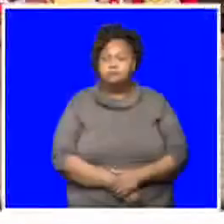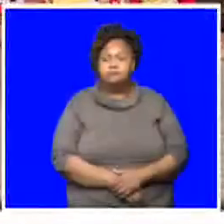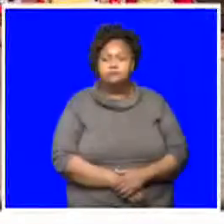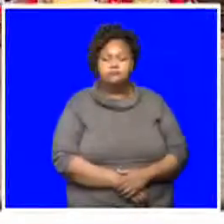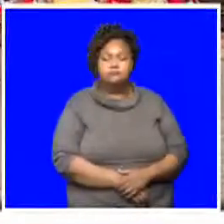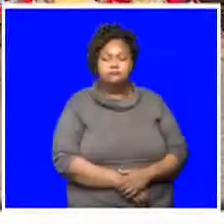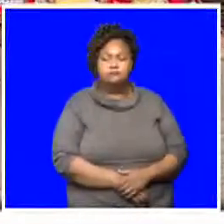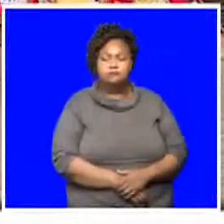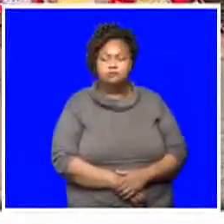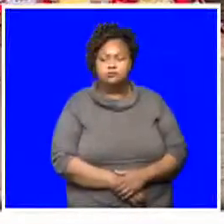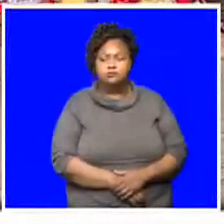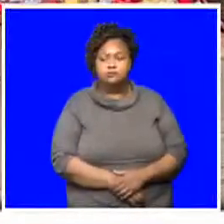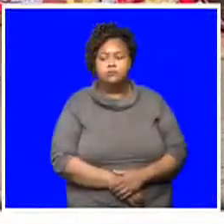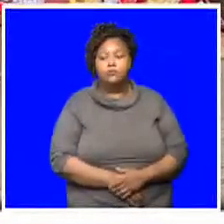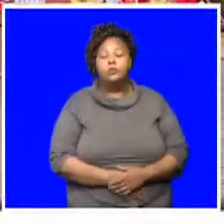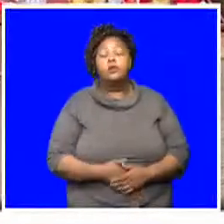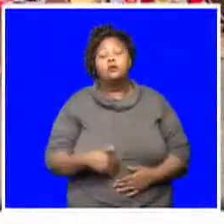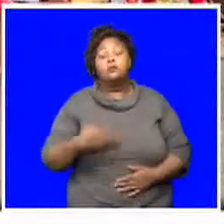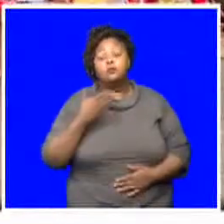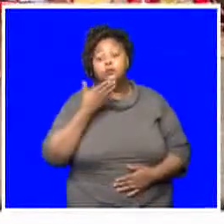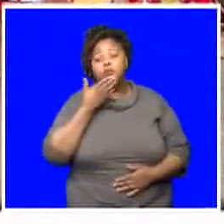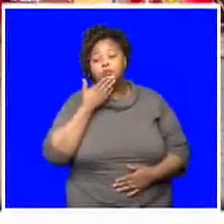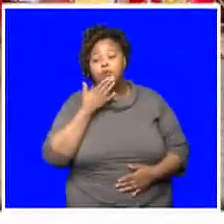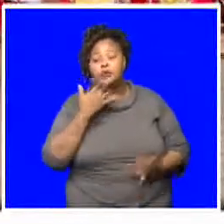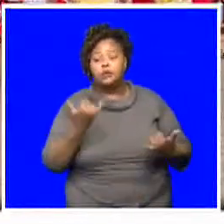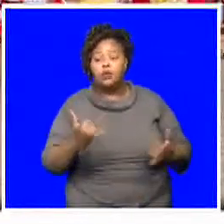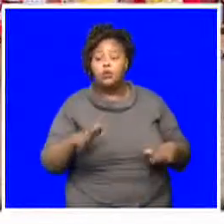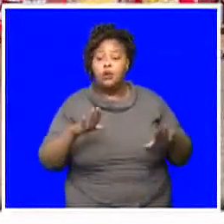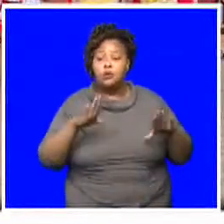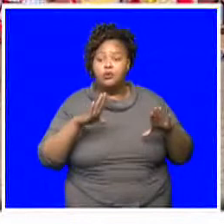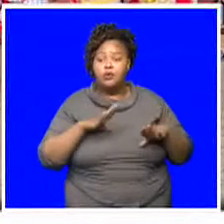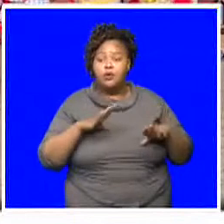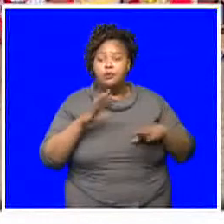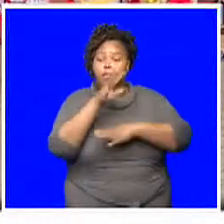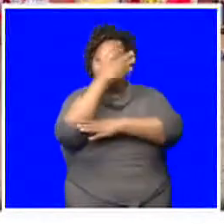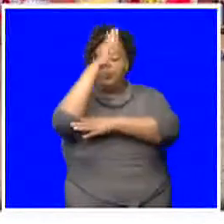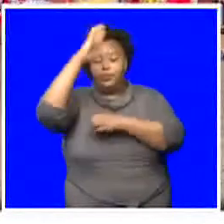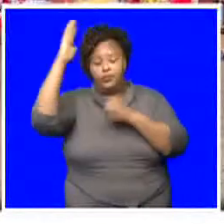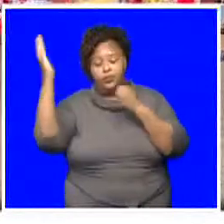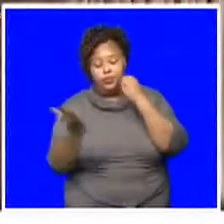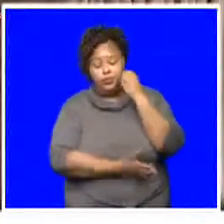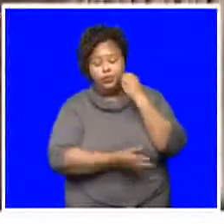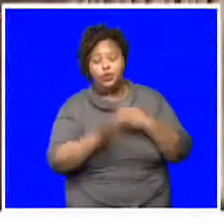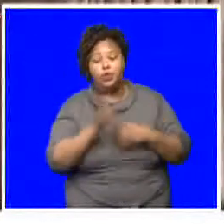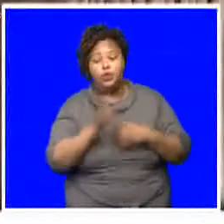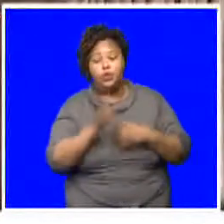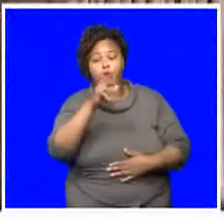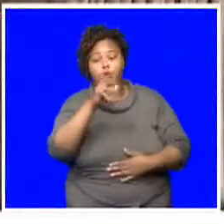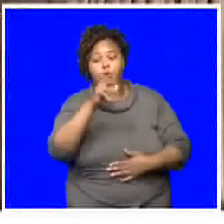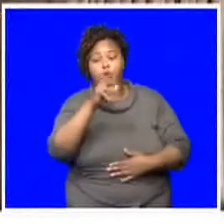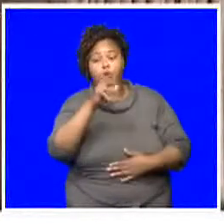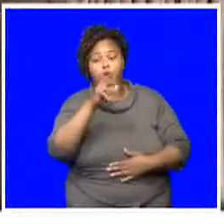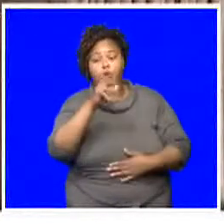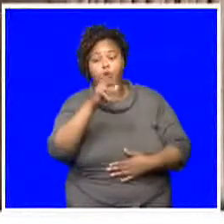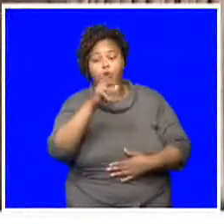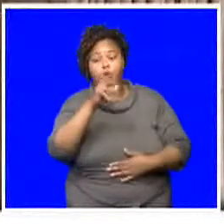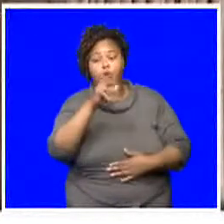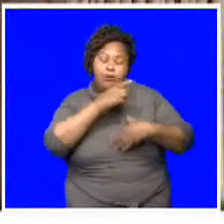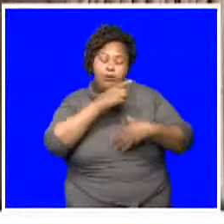The Ingacha regiment is now prepared to go to Lusegwane following their testing and screening